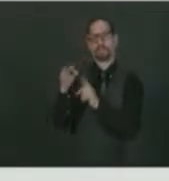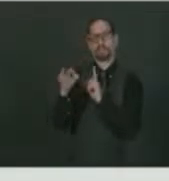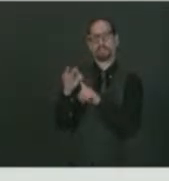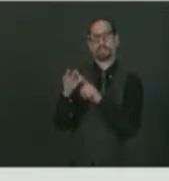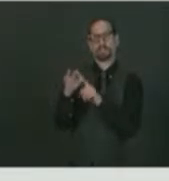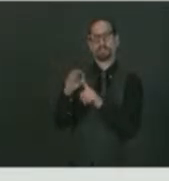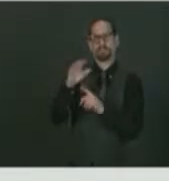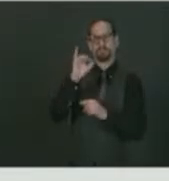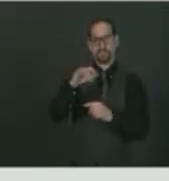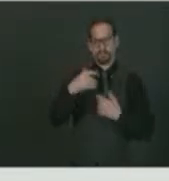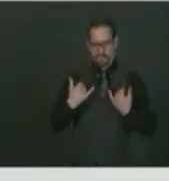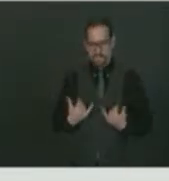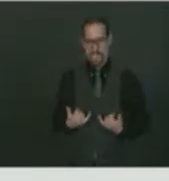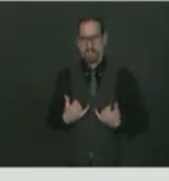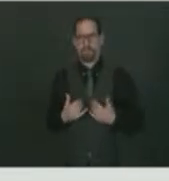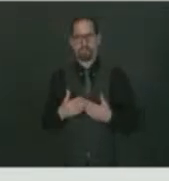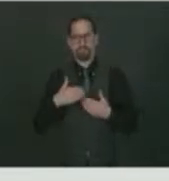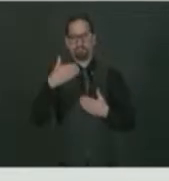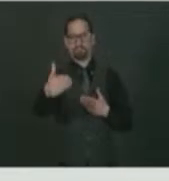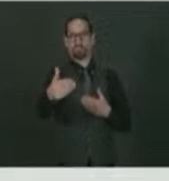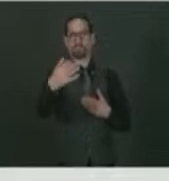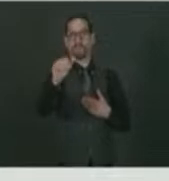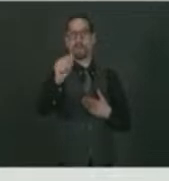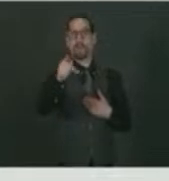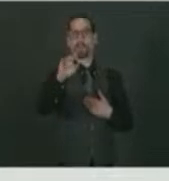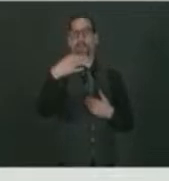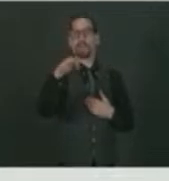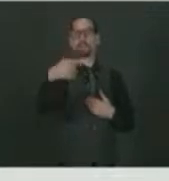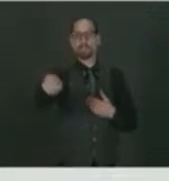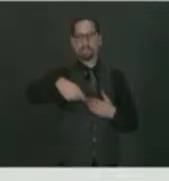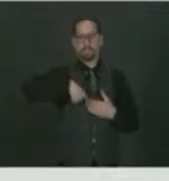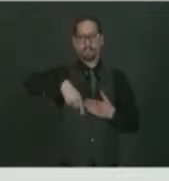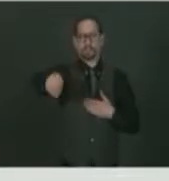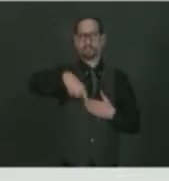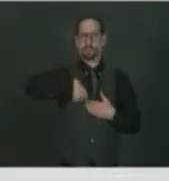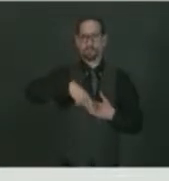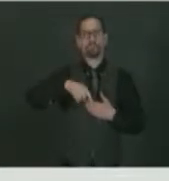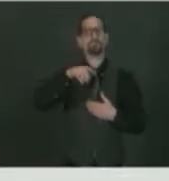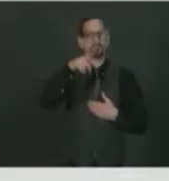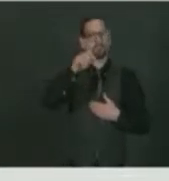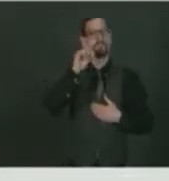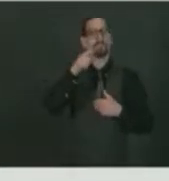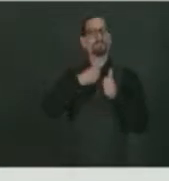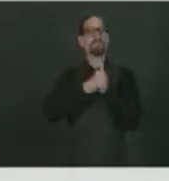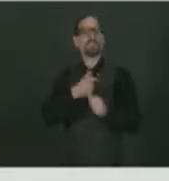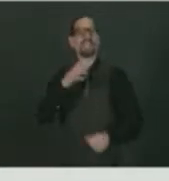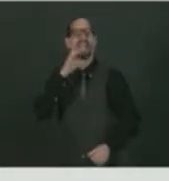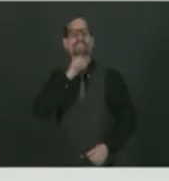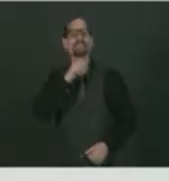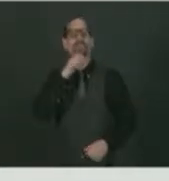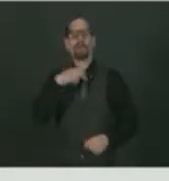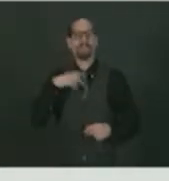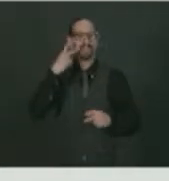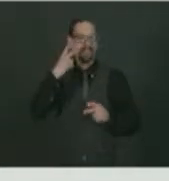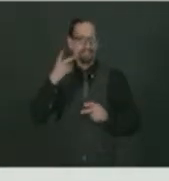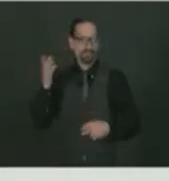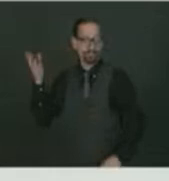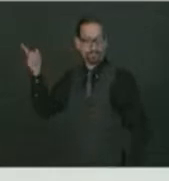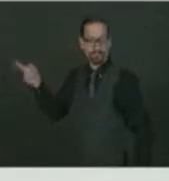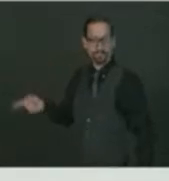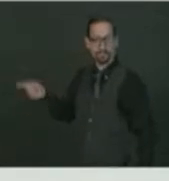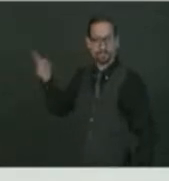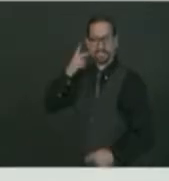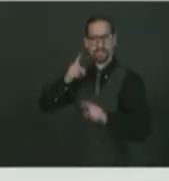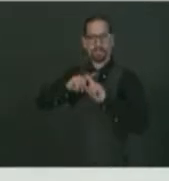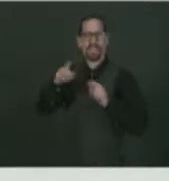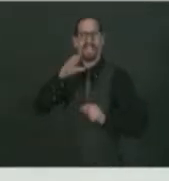to progressively open eligibility to different age groups, as you can see on the updated timeline now